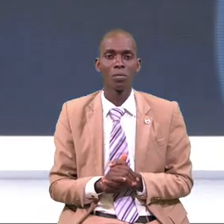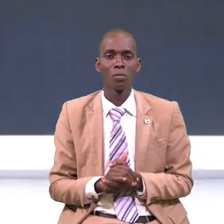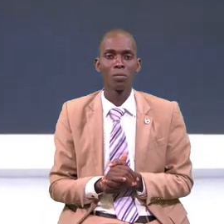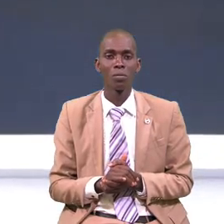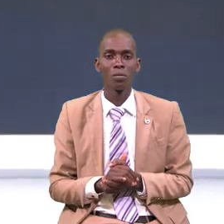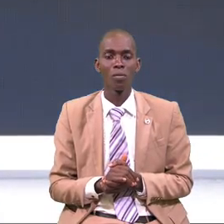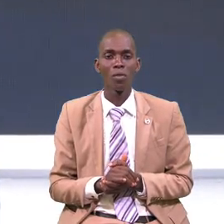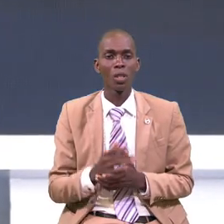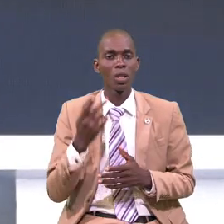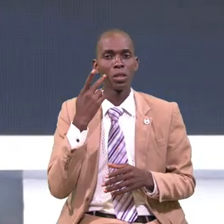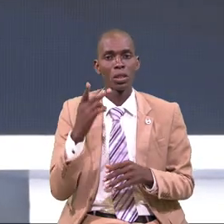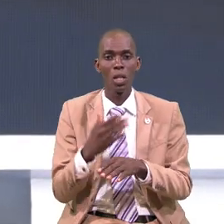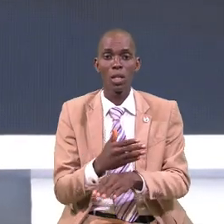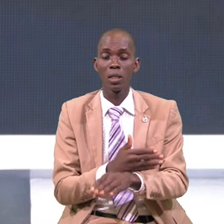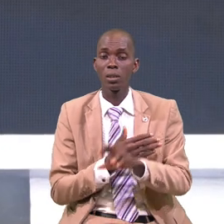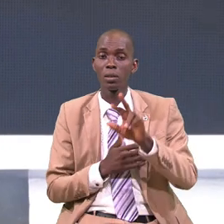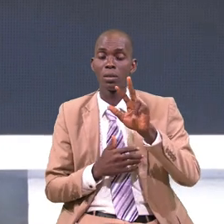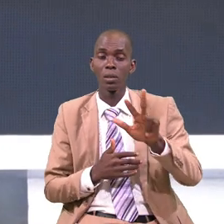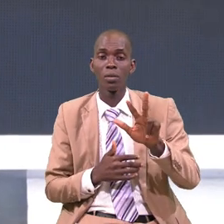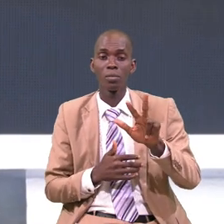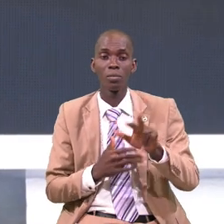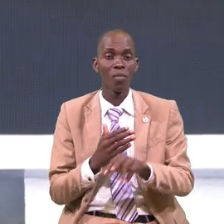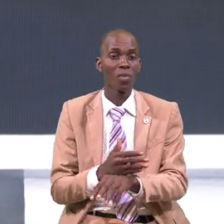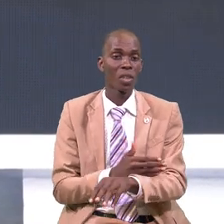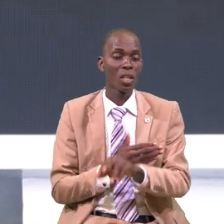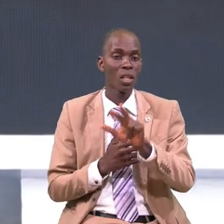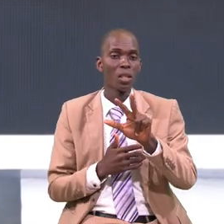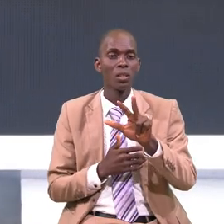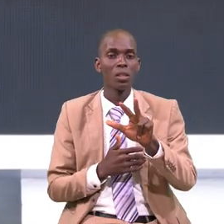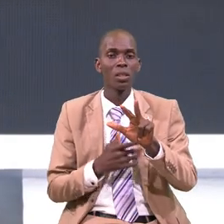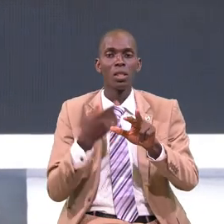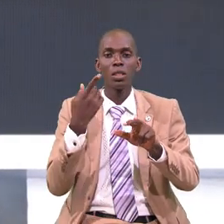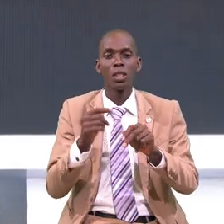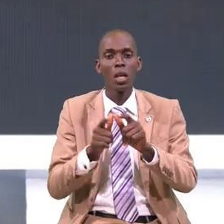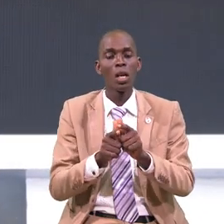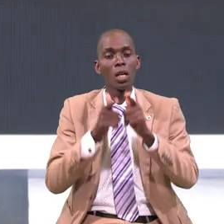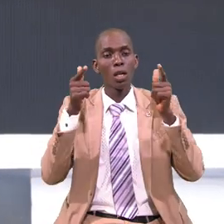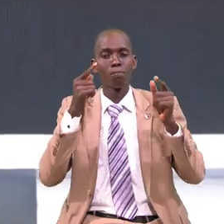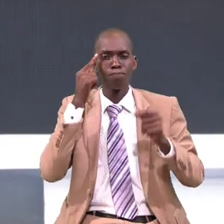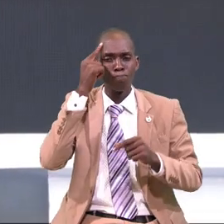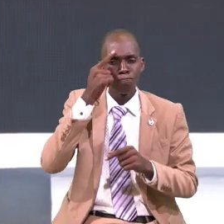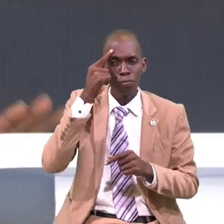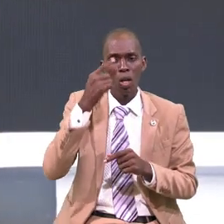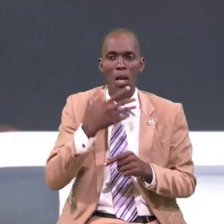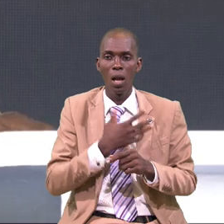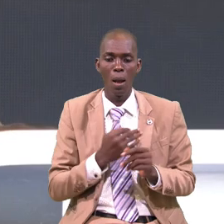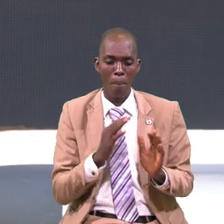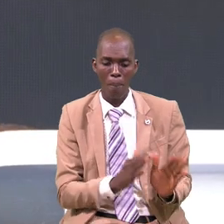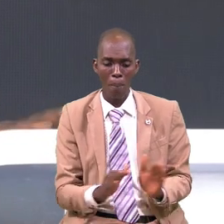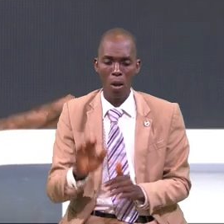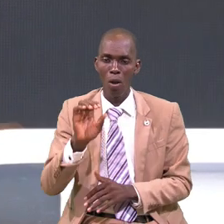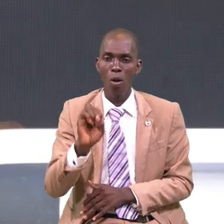Look at number 3. Number 3, we're looking at the great thoughts and plans of God for the